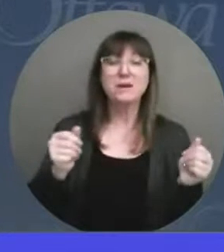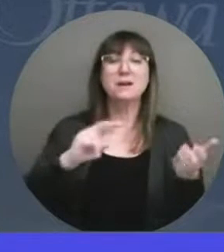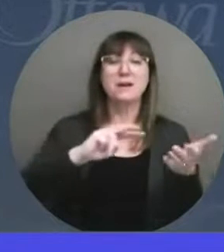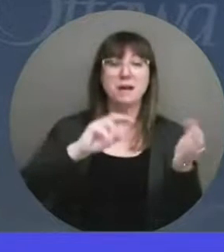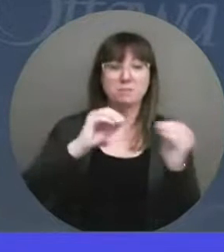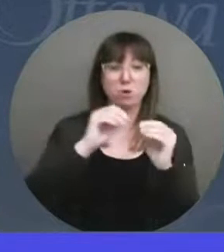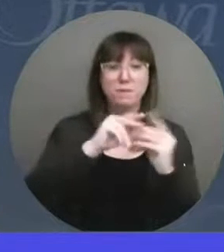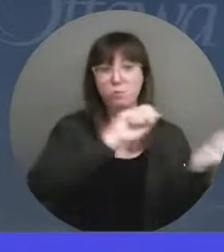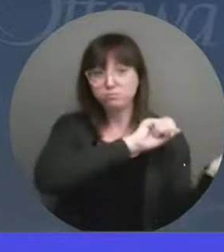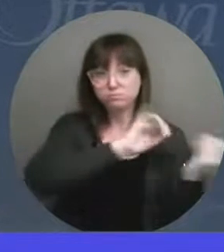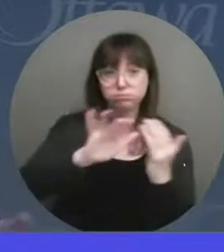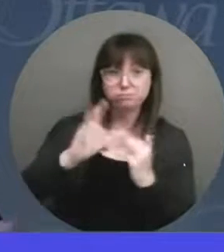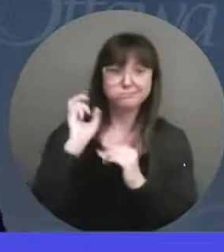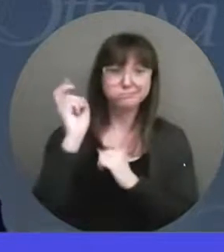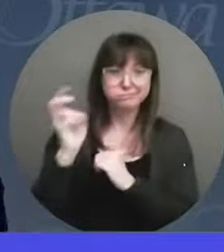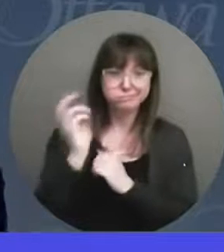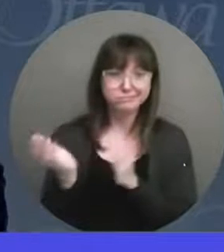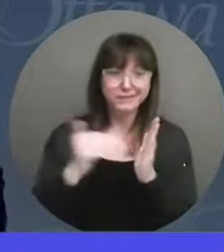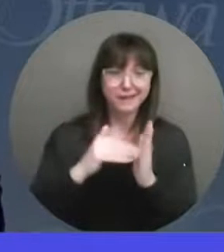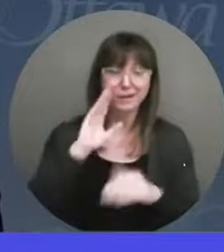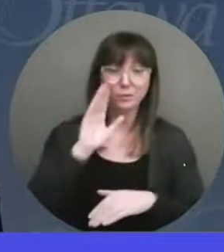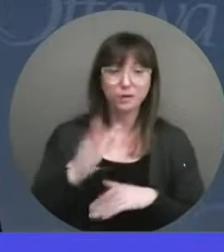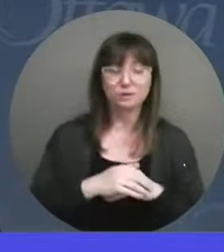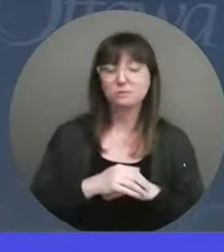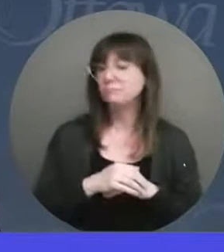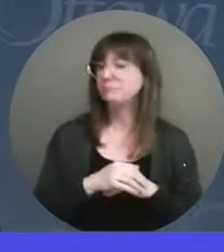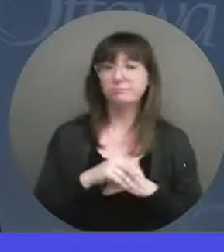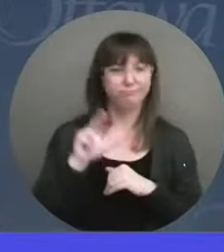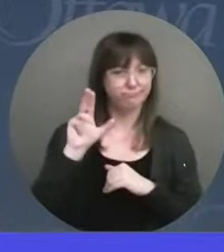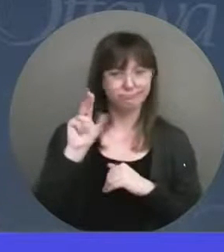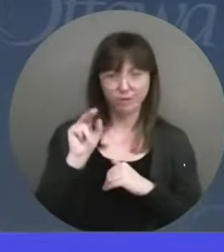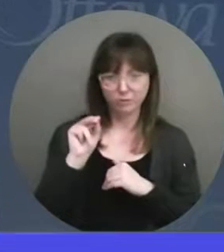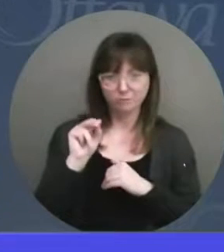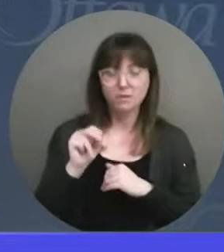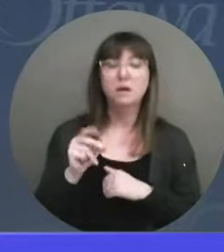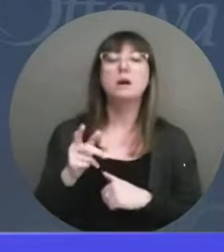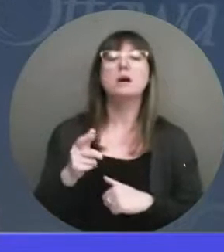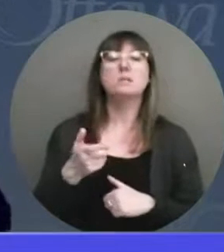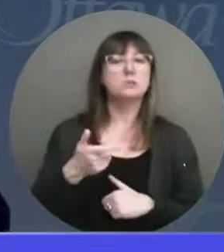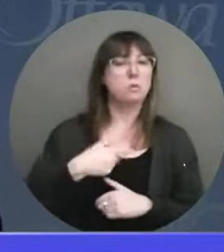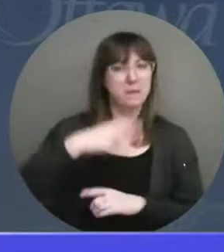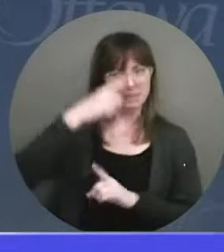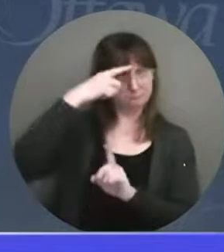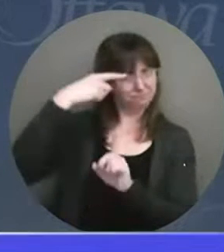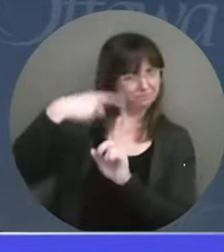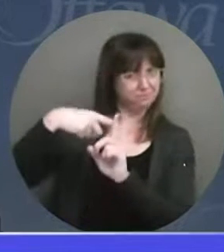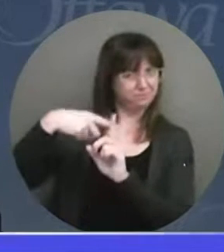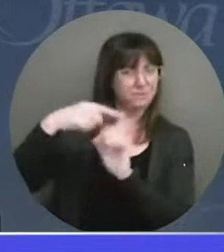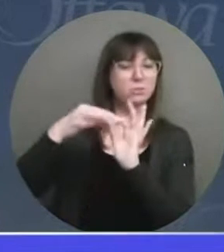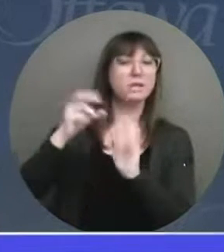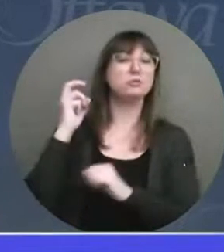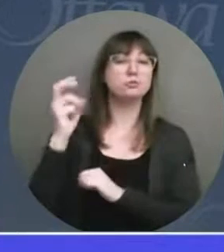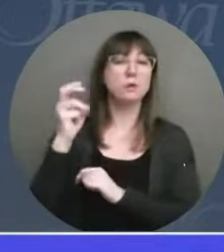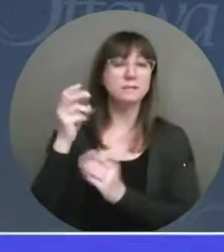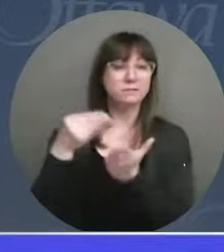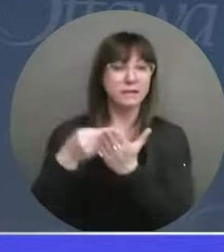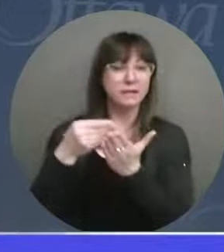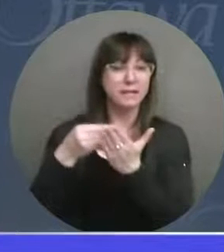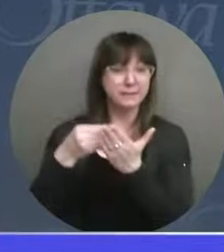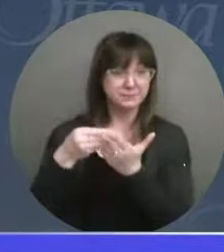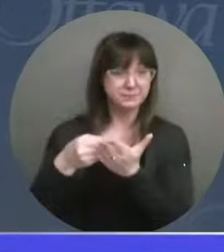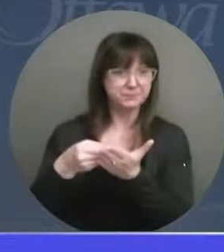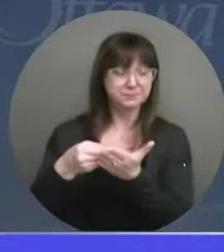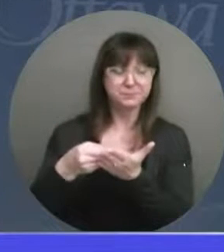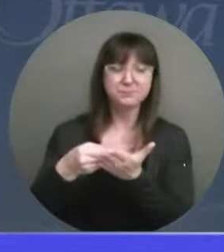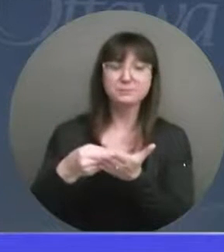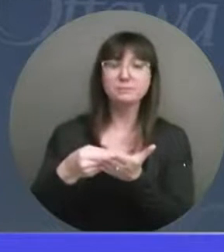January 1st. So one of the recognitions that I feel optimistic about is on the transit funding. That funding doesn't